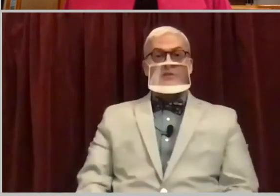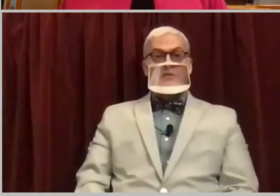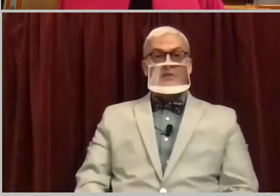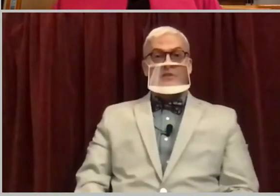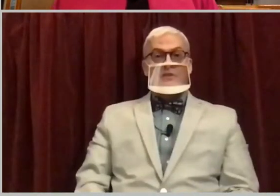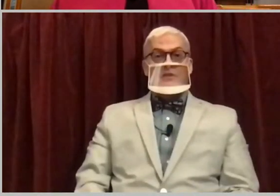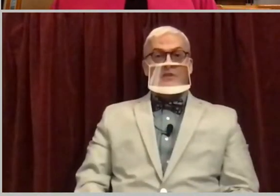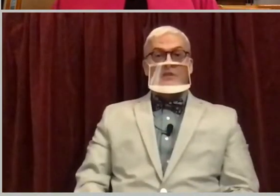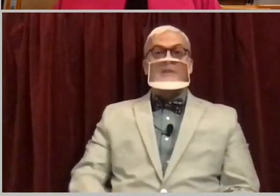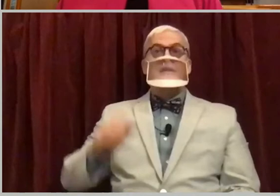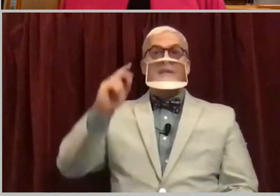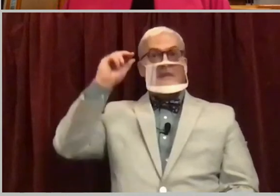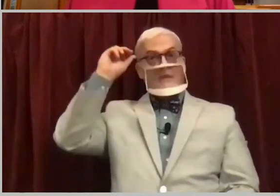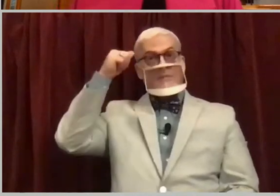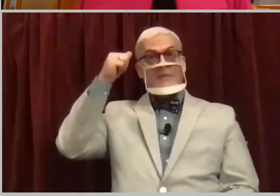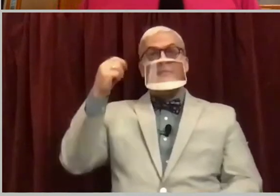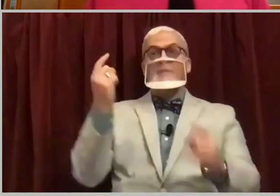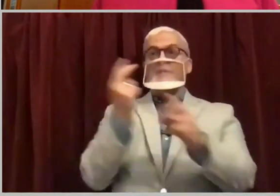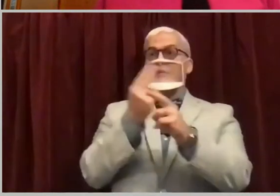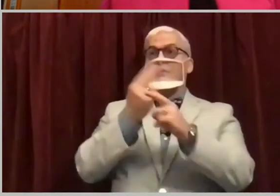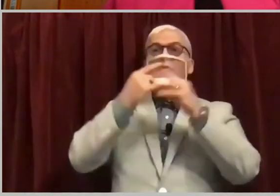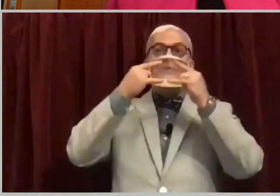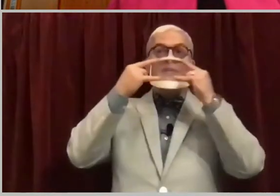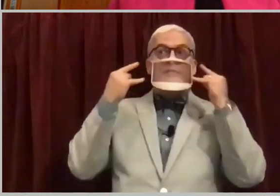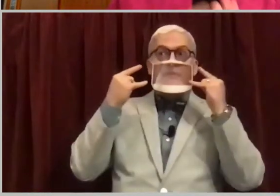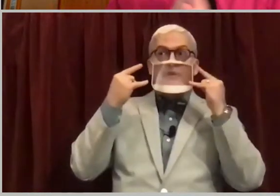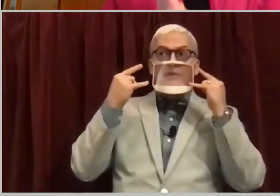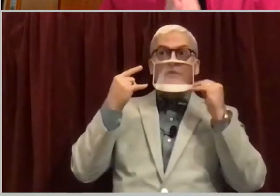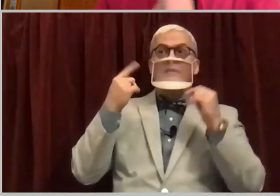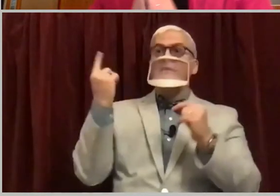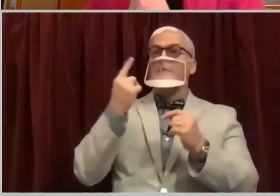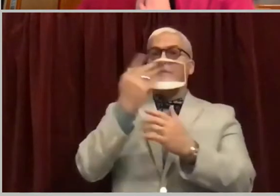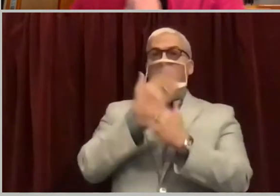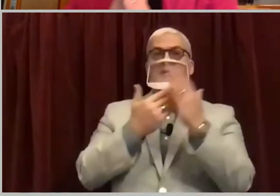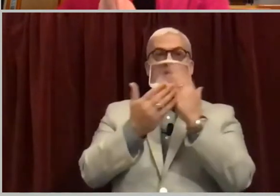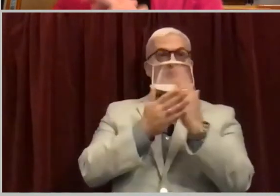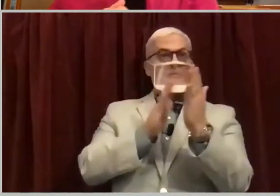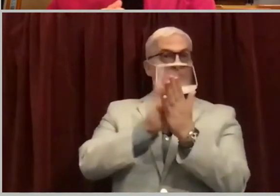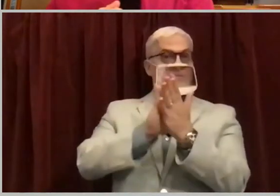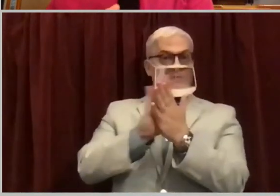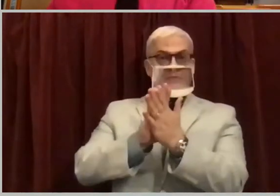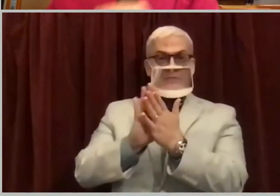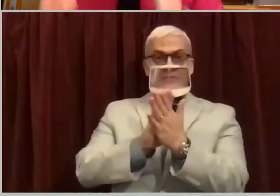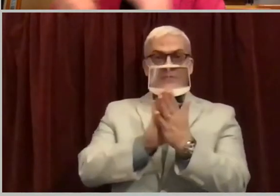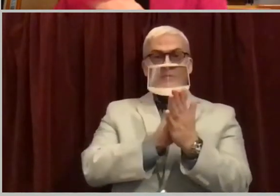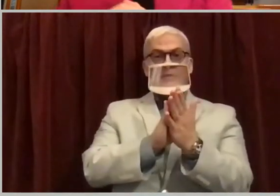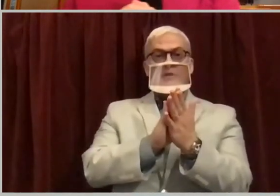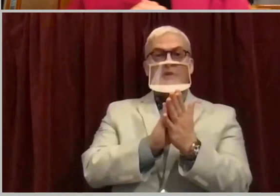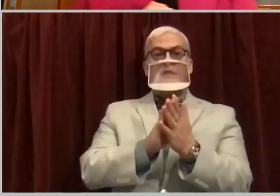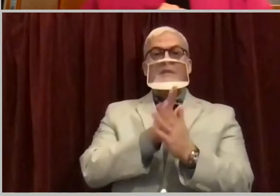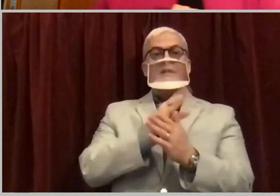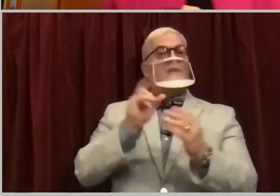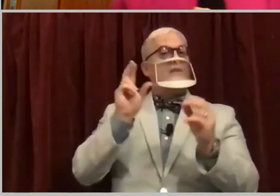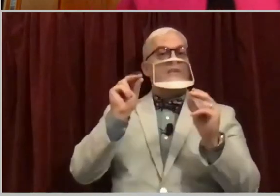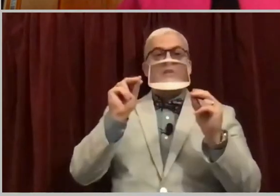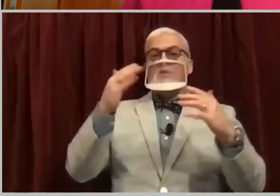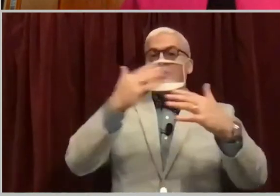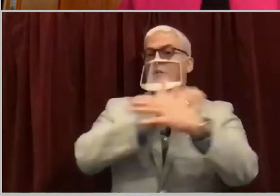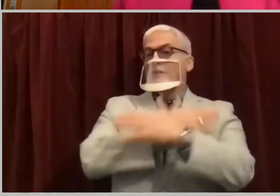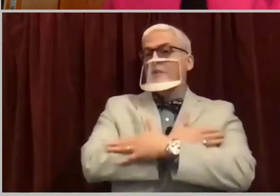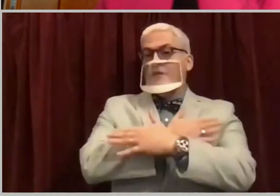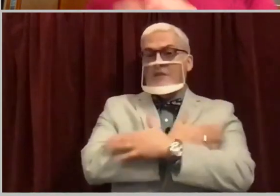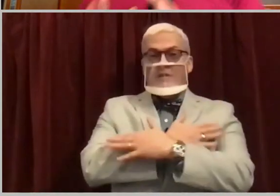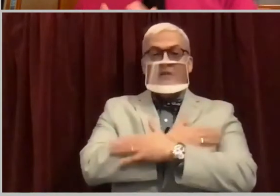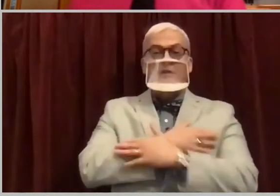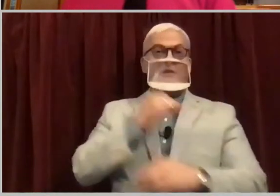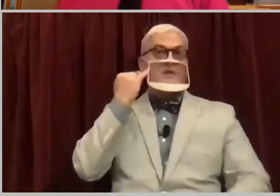take precautions, wear your mask while you're in the chapel at all times. Make sure we're washing our hands, no hugging. And if you're feeling